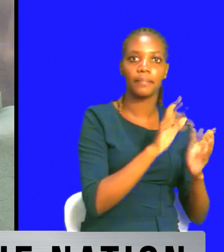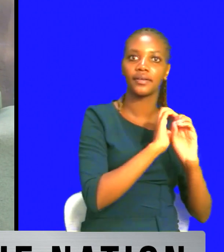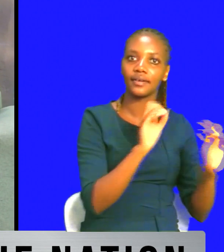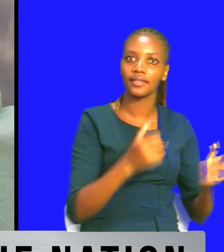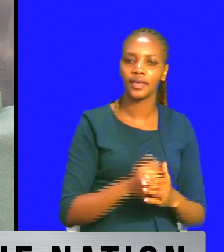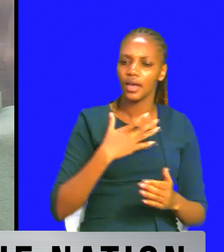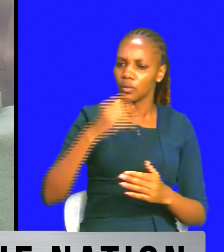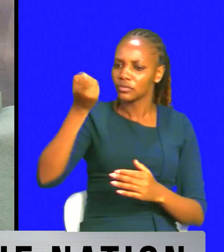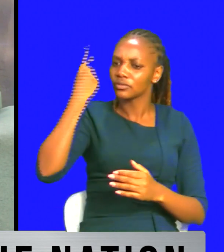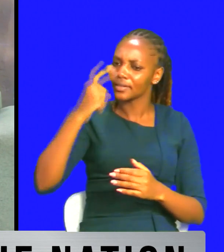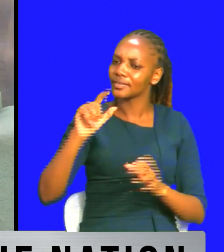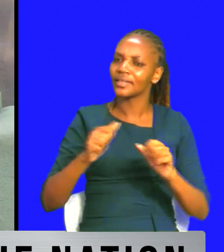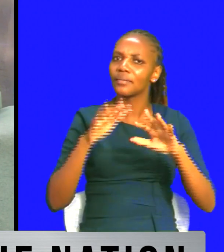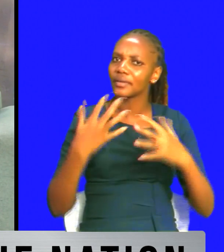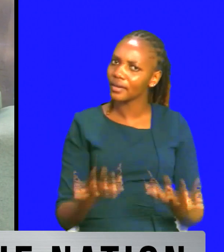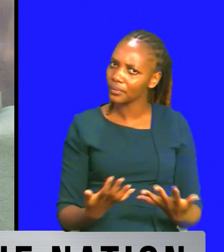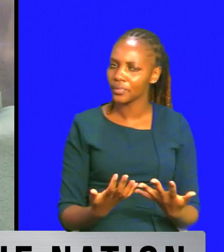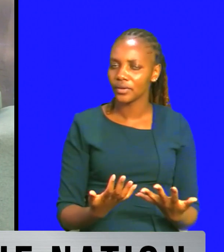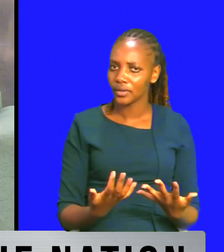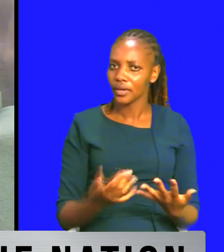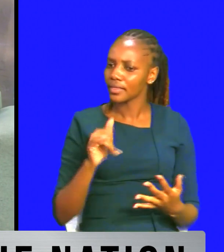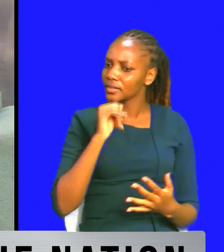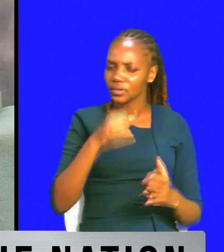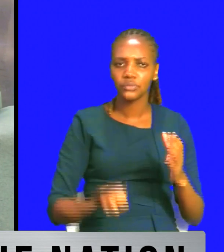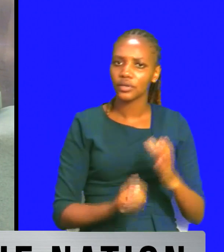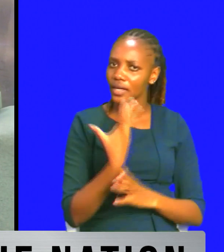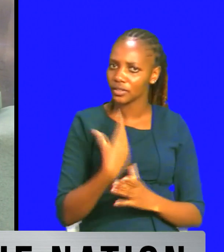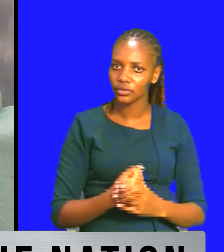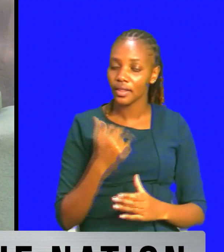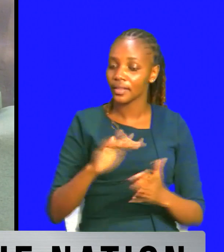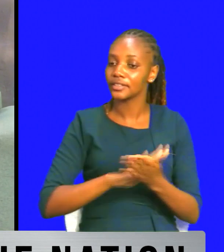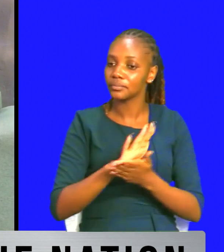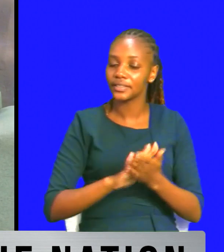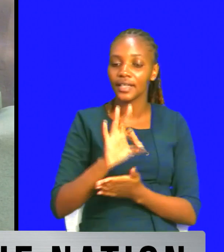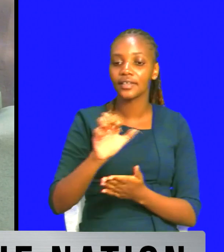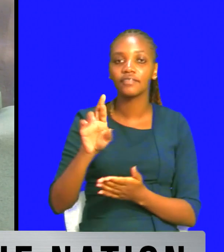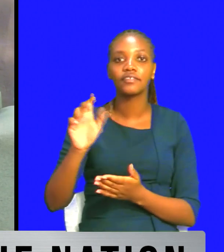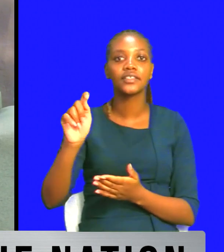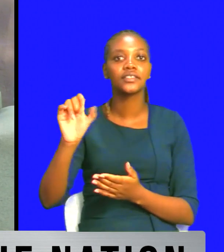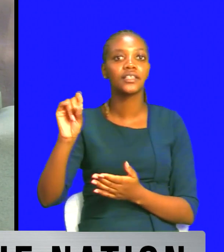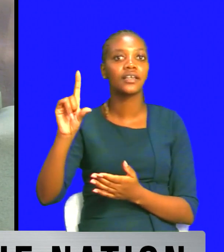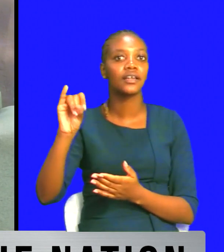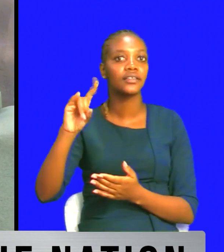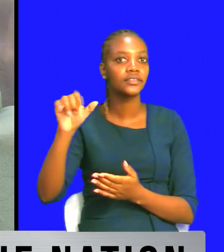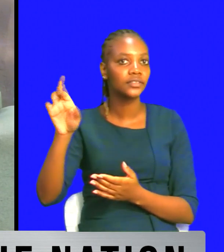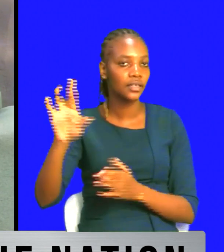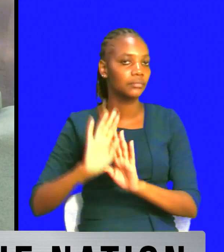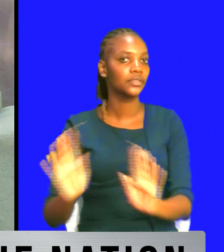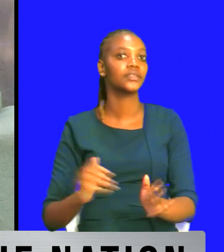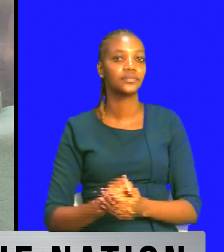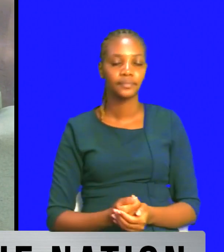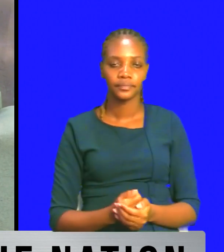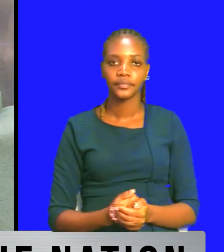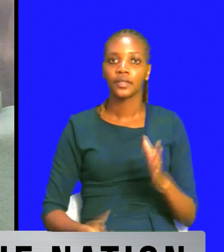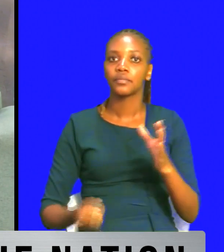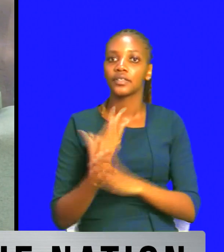come about to the point where you're talking production. That's not production. It is basically fertilizer subsidy. Let's be very clear. Production is a